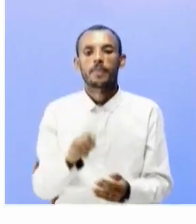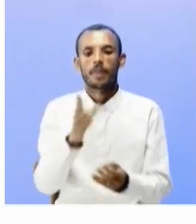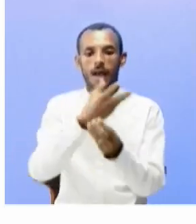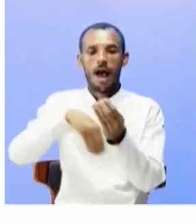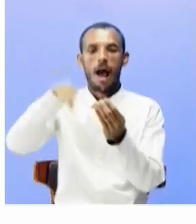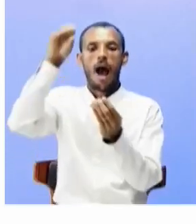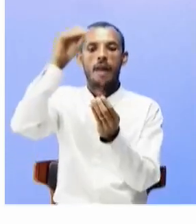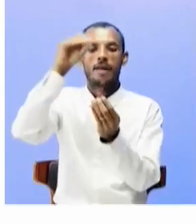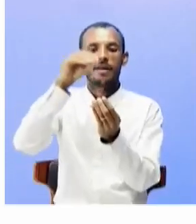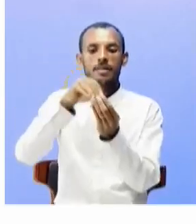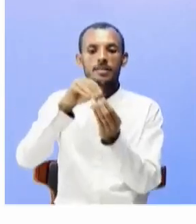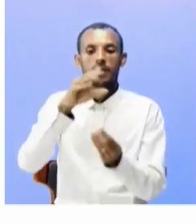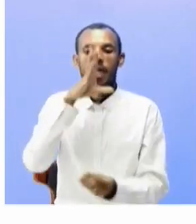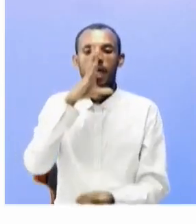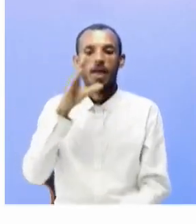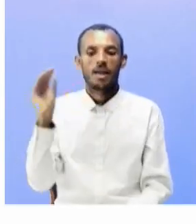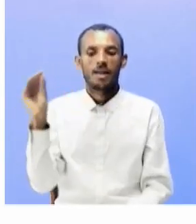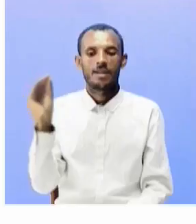and